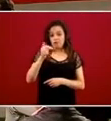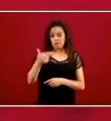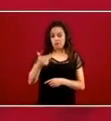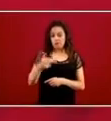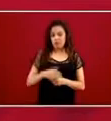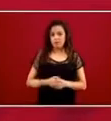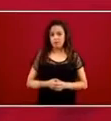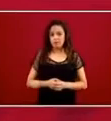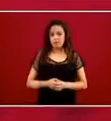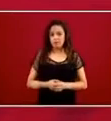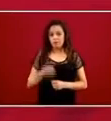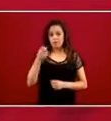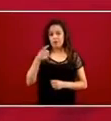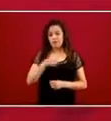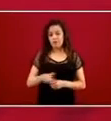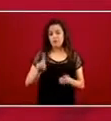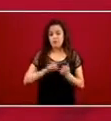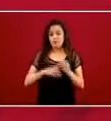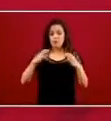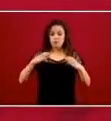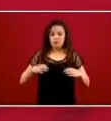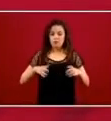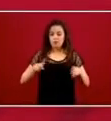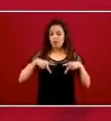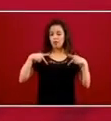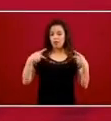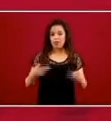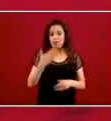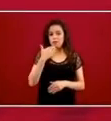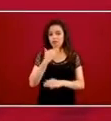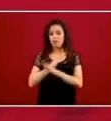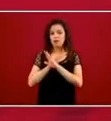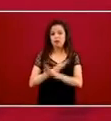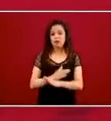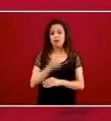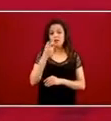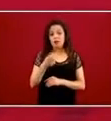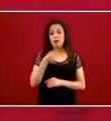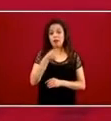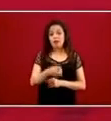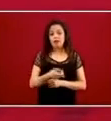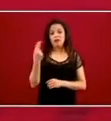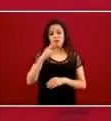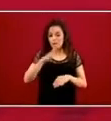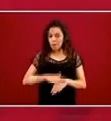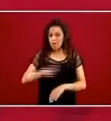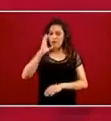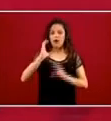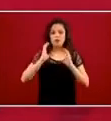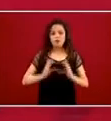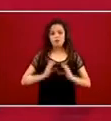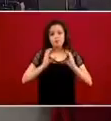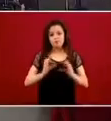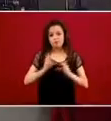The people who have HIV, for example, and have a deteriorated immunological system.